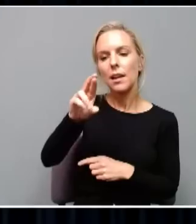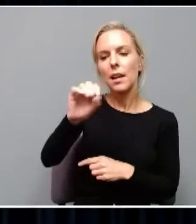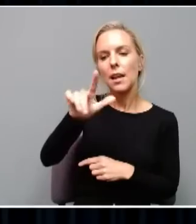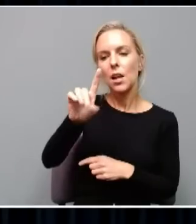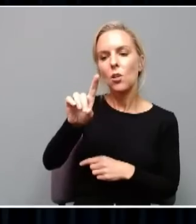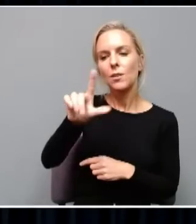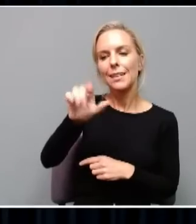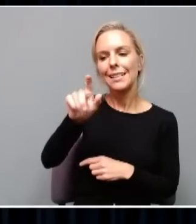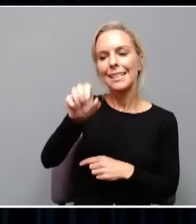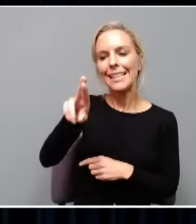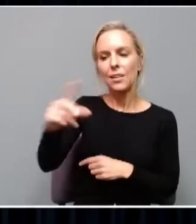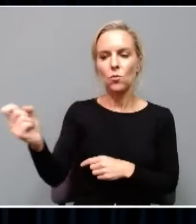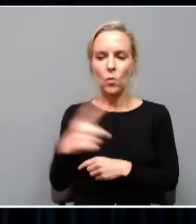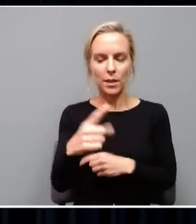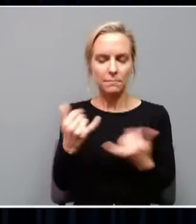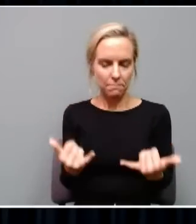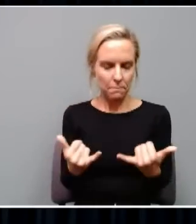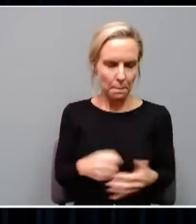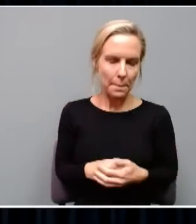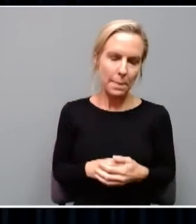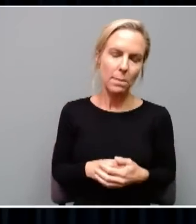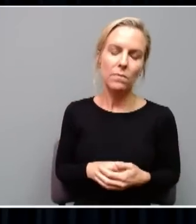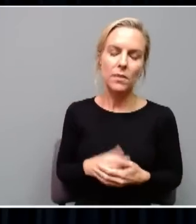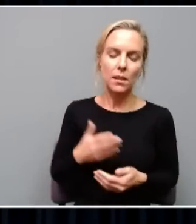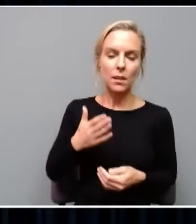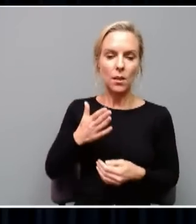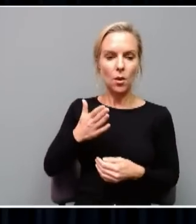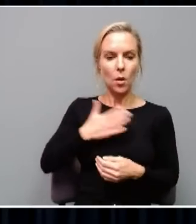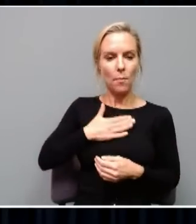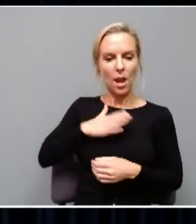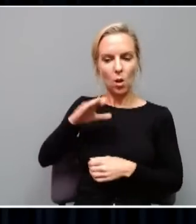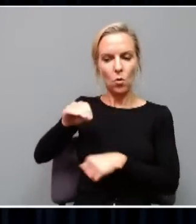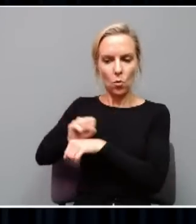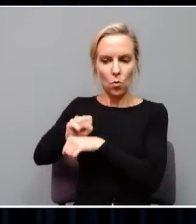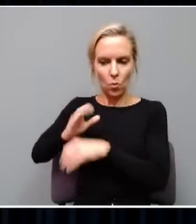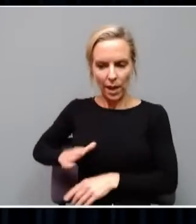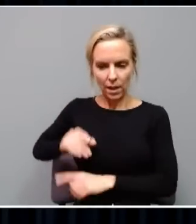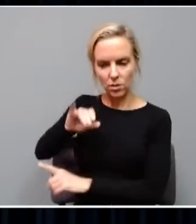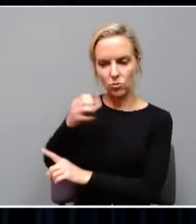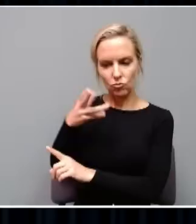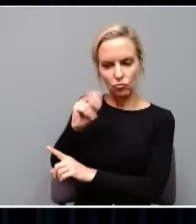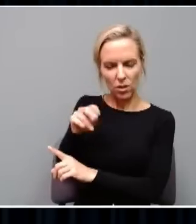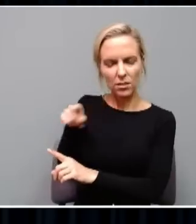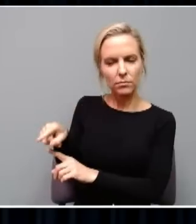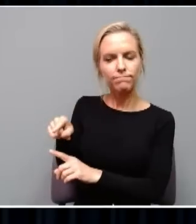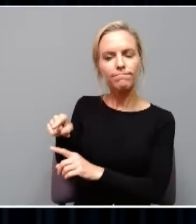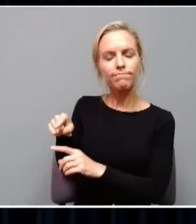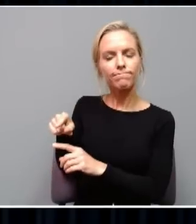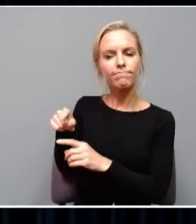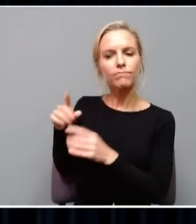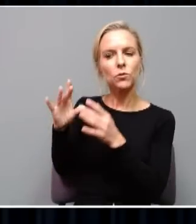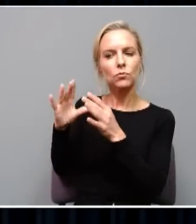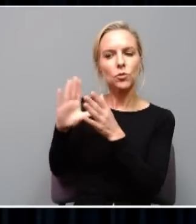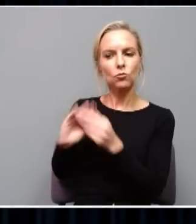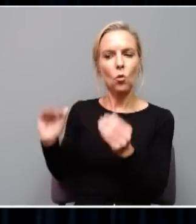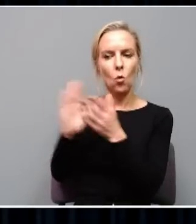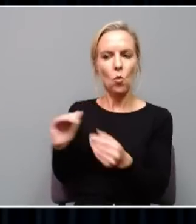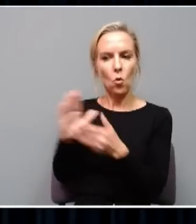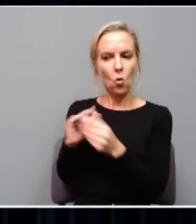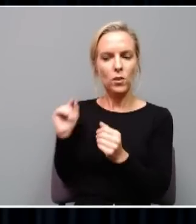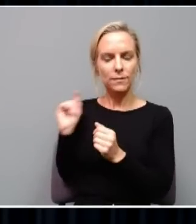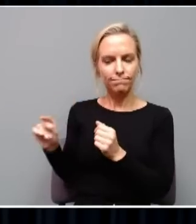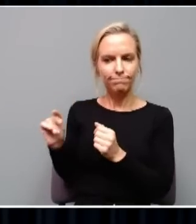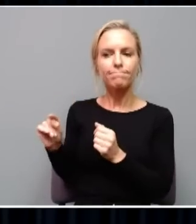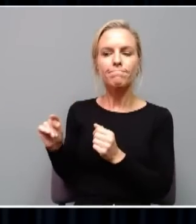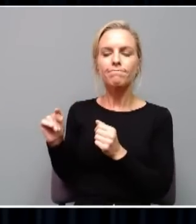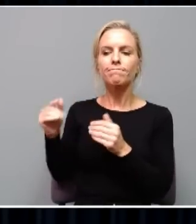Hi, Governor. My colleague, John Sheeds, this week reported a series of stories that detail the pattern